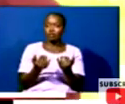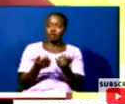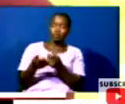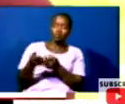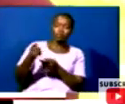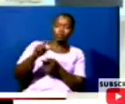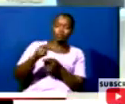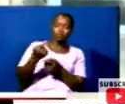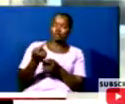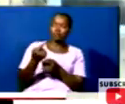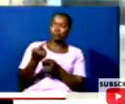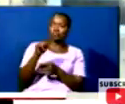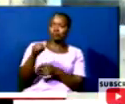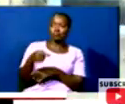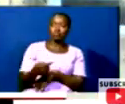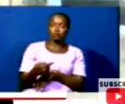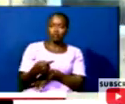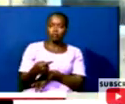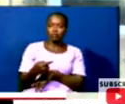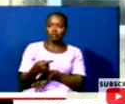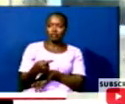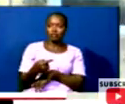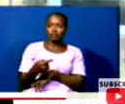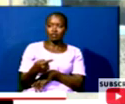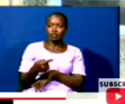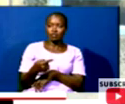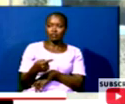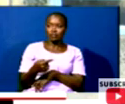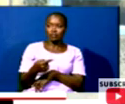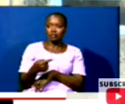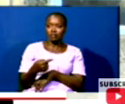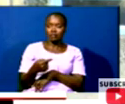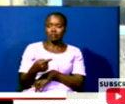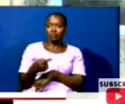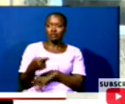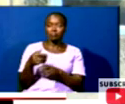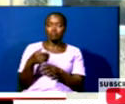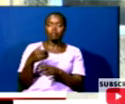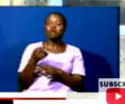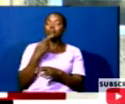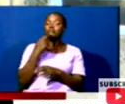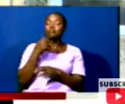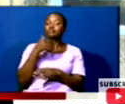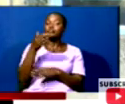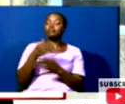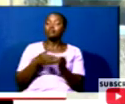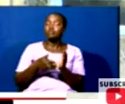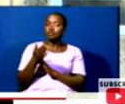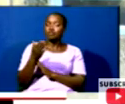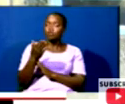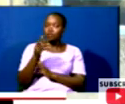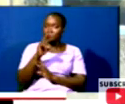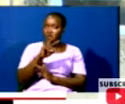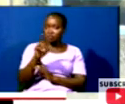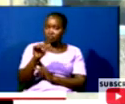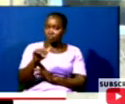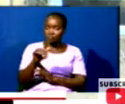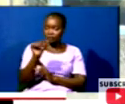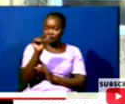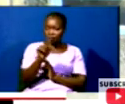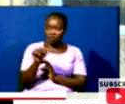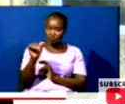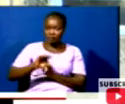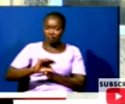hii nimepatiwa ni 1,000. Kufikia Jumanne wiki lijalo, ambapo tutaona ya kwamba kila subcount